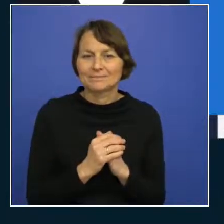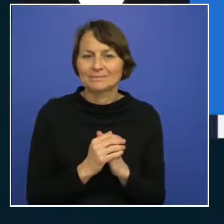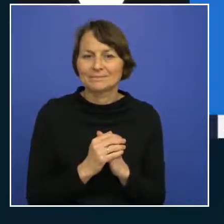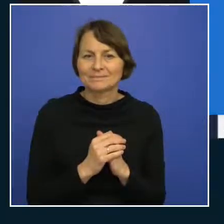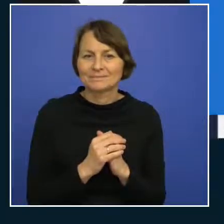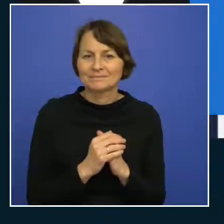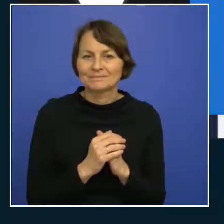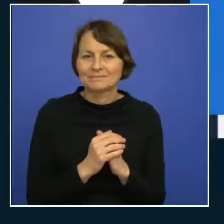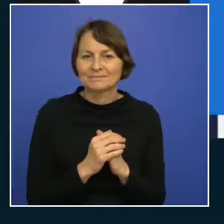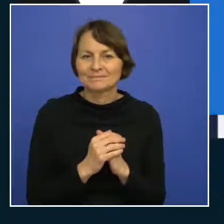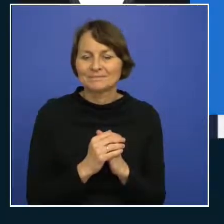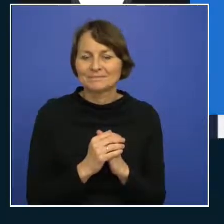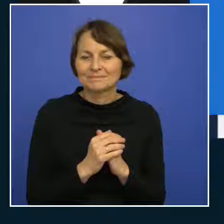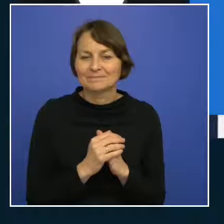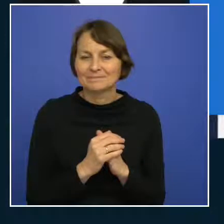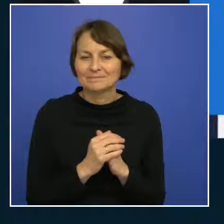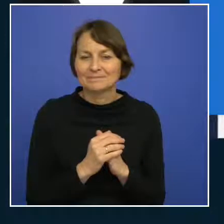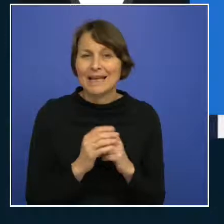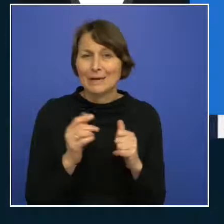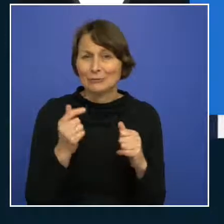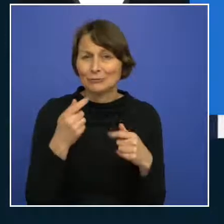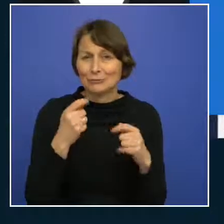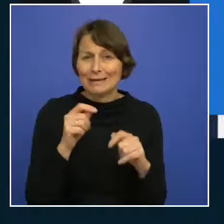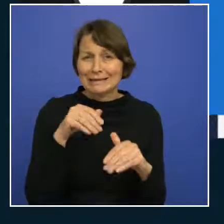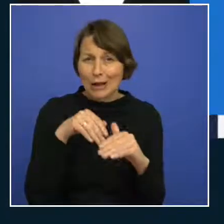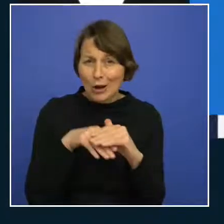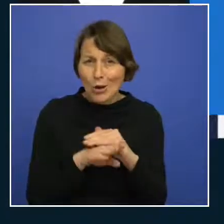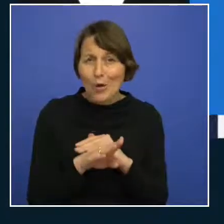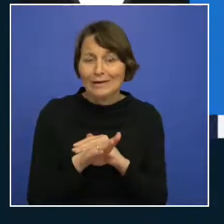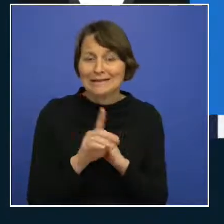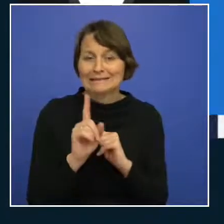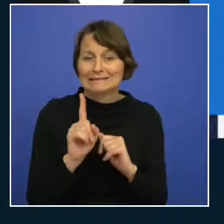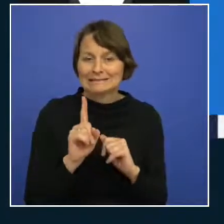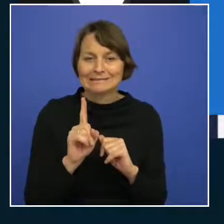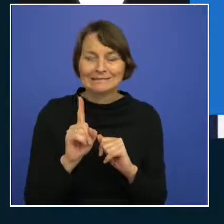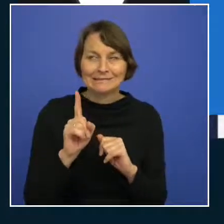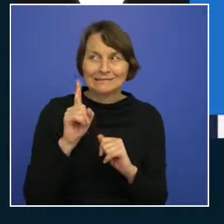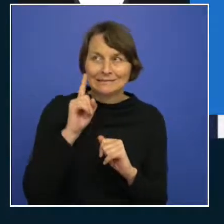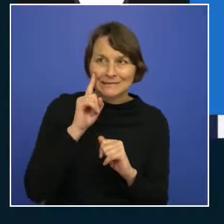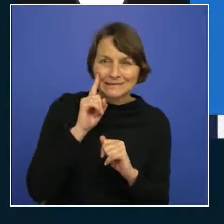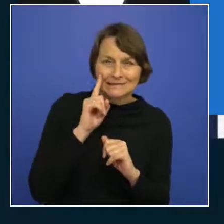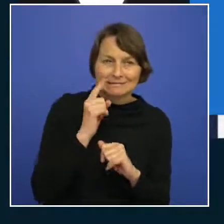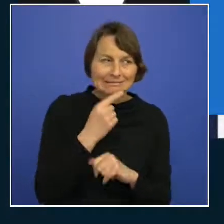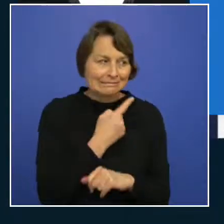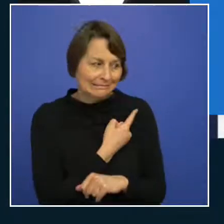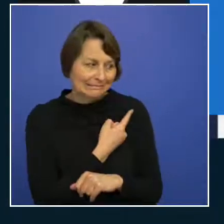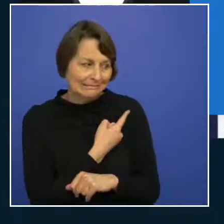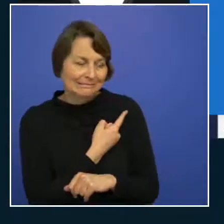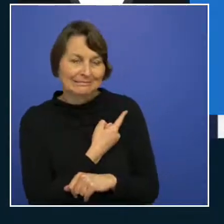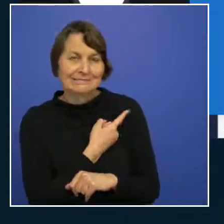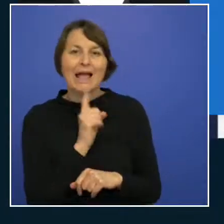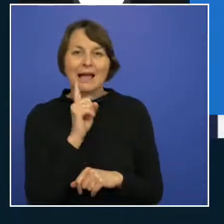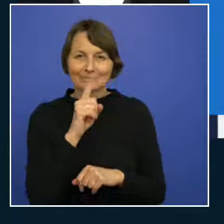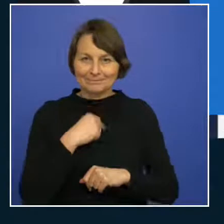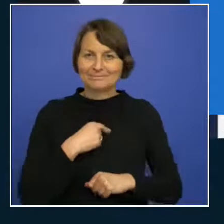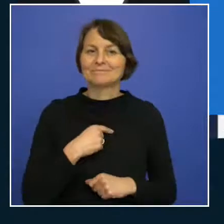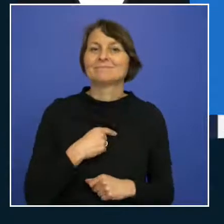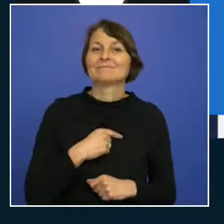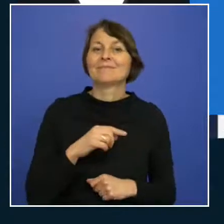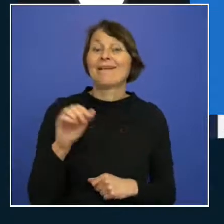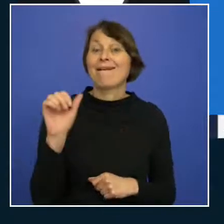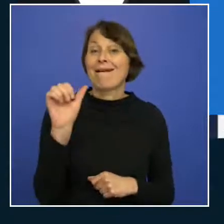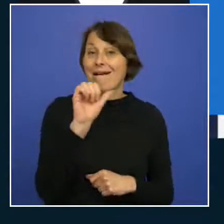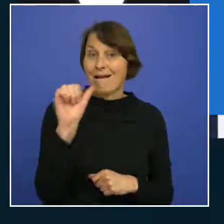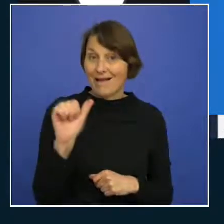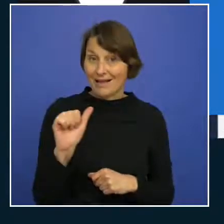there. Okay, so I'm just trying to log in. Okay, I think now I'll be in. Okay, so that is, Azure Static App, which allows you to